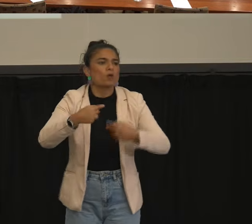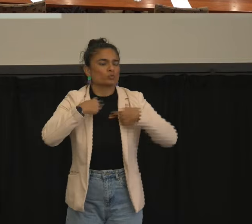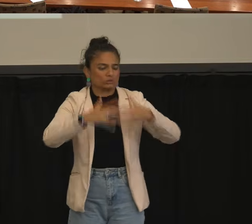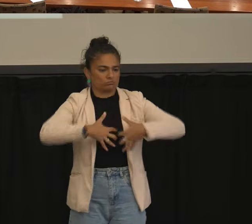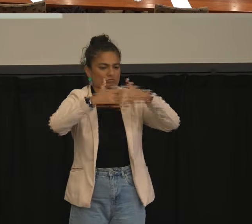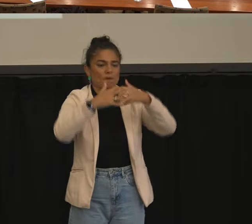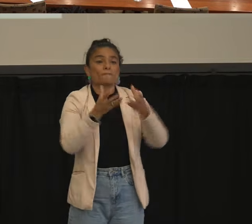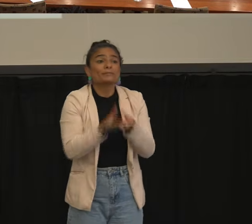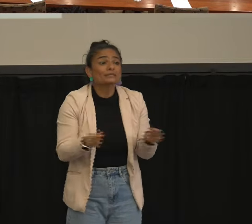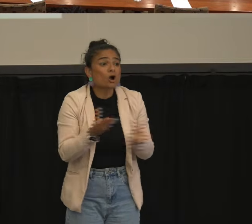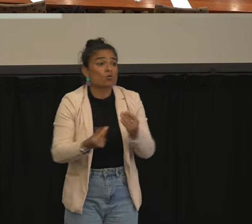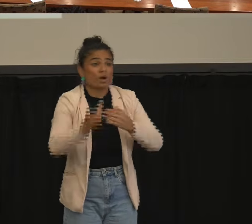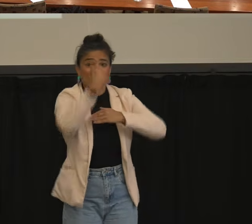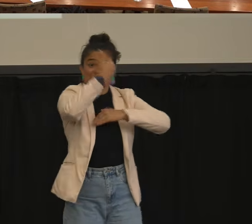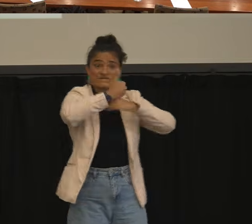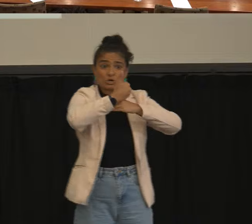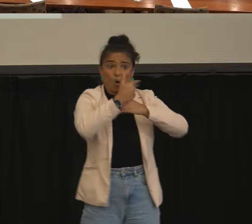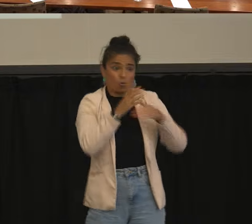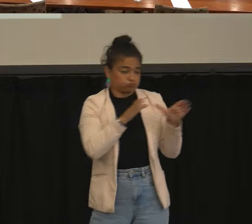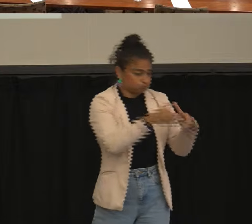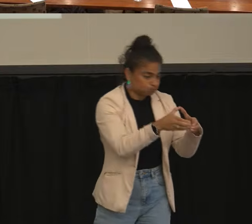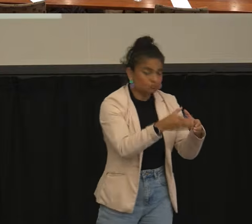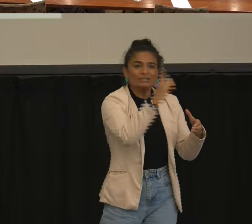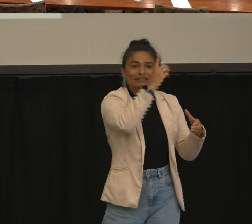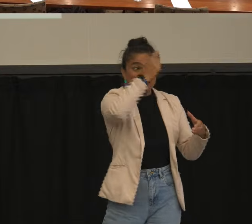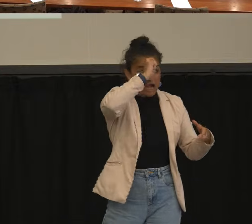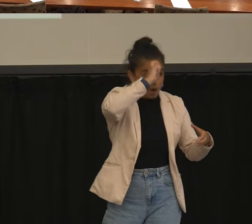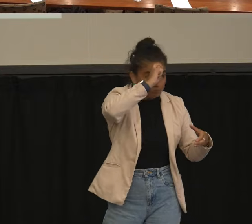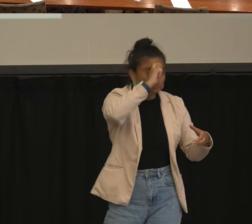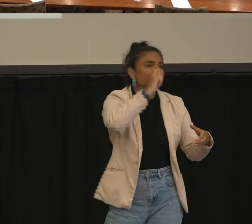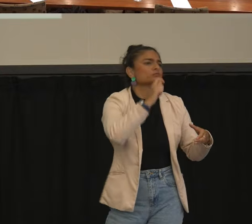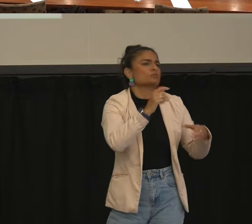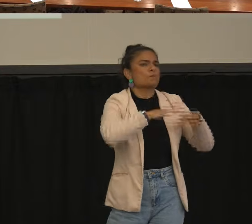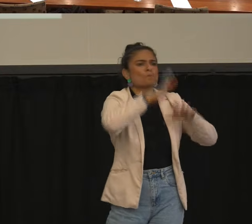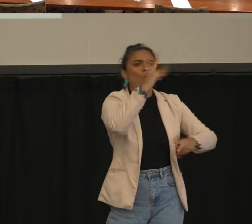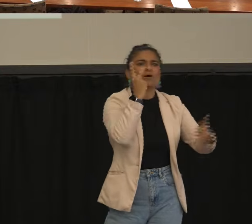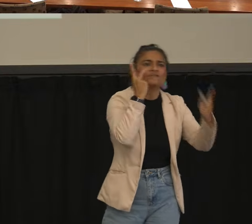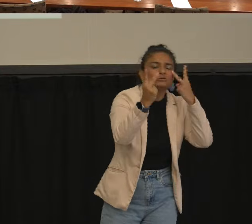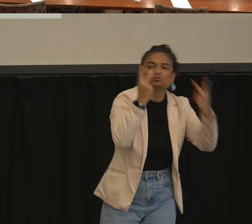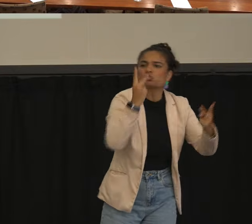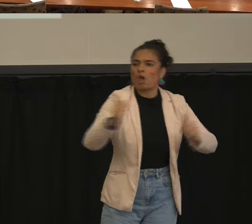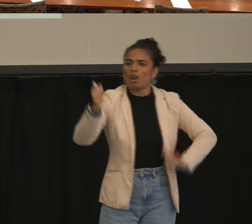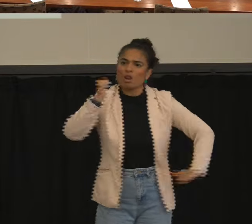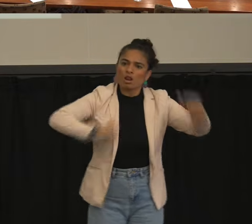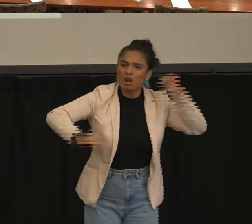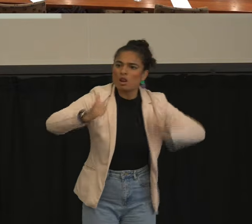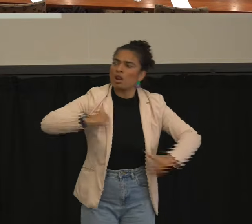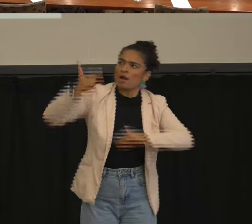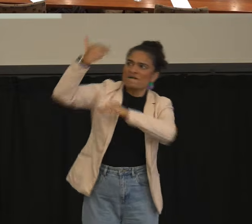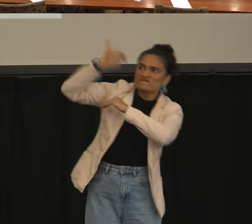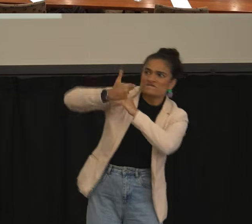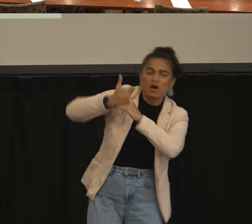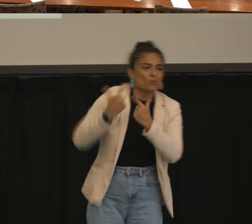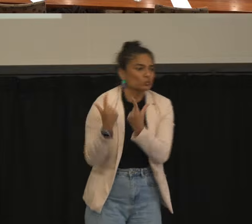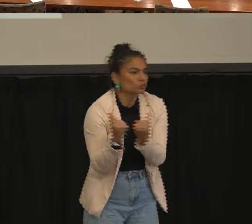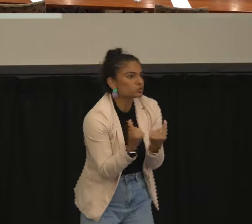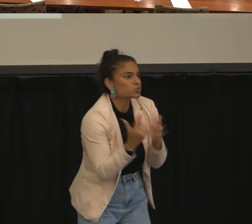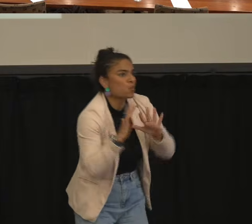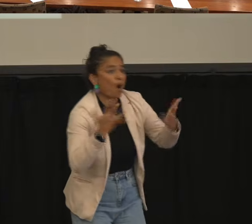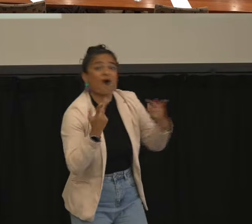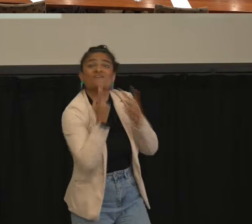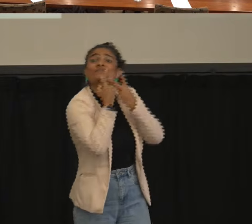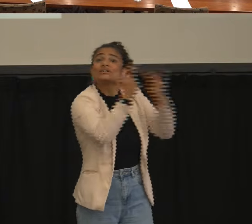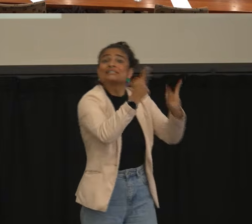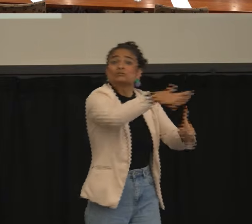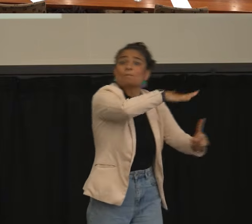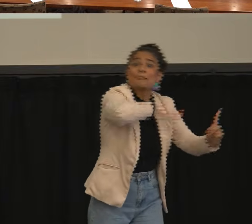I've already explained the process in developing material, and I also went into decaps and what the purpose of that is. It's